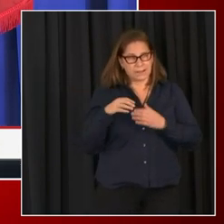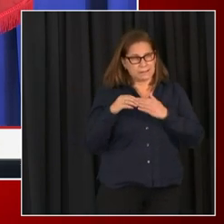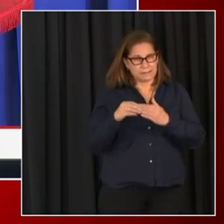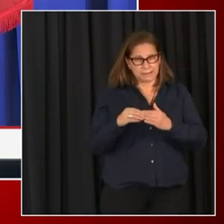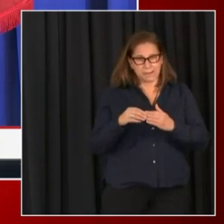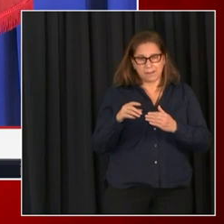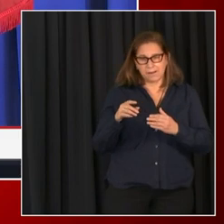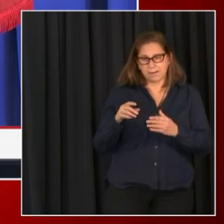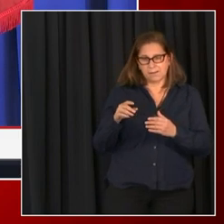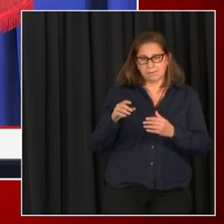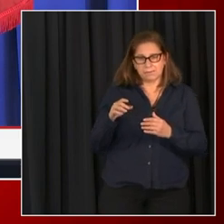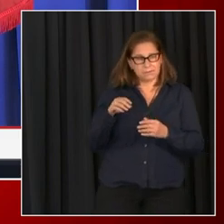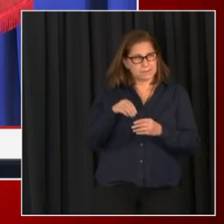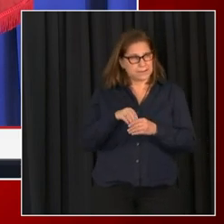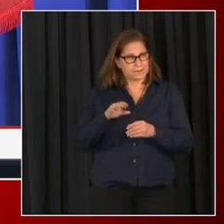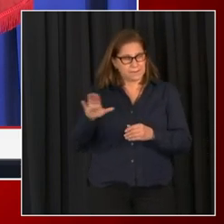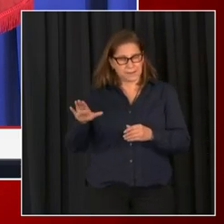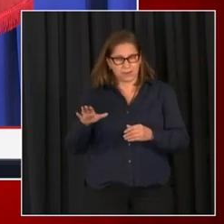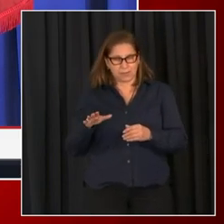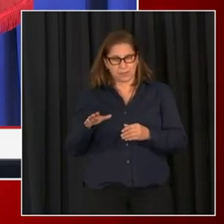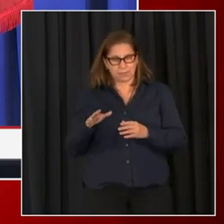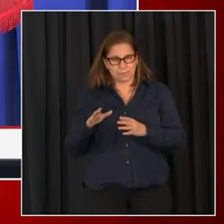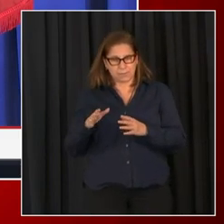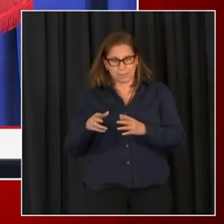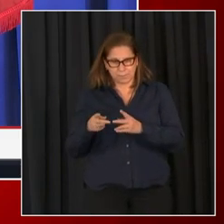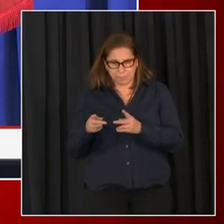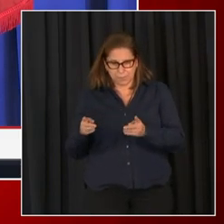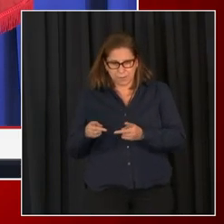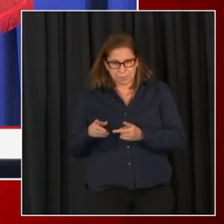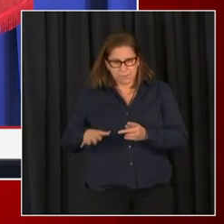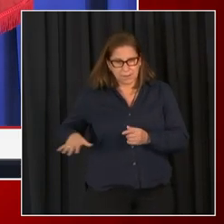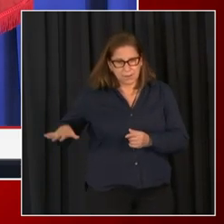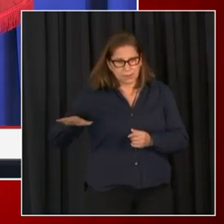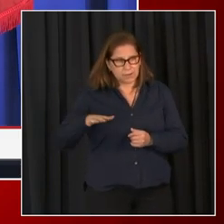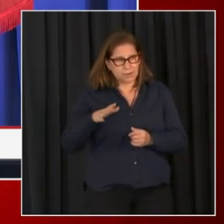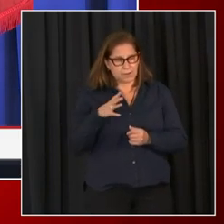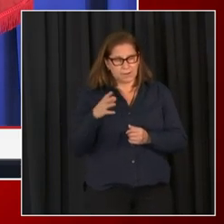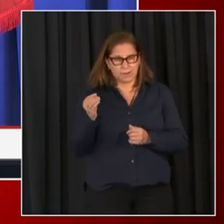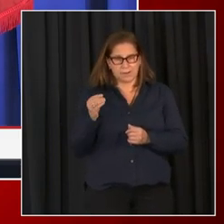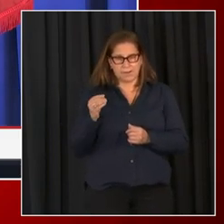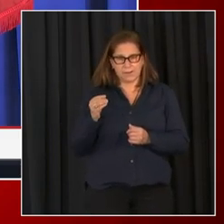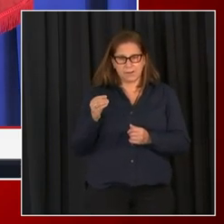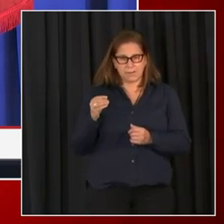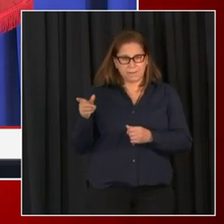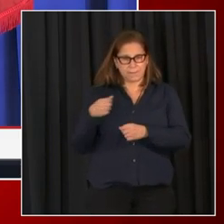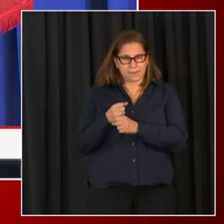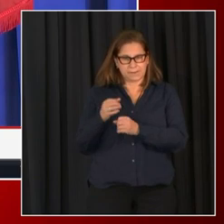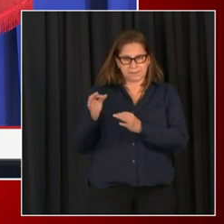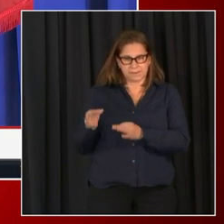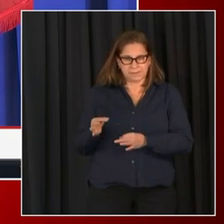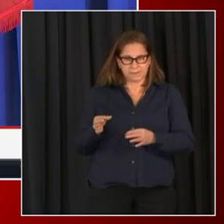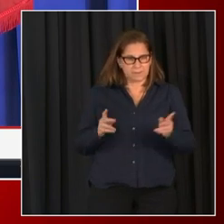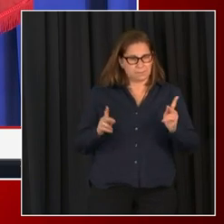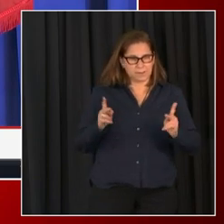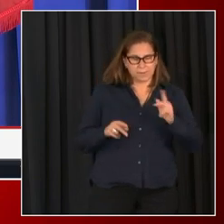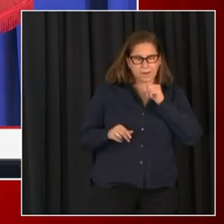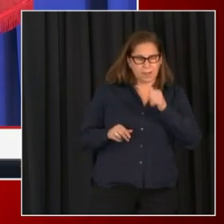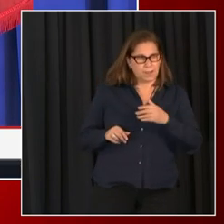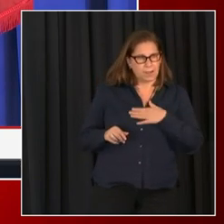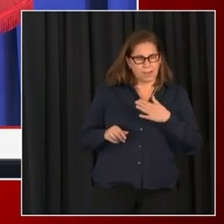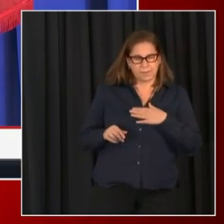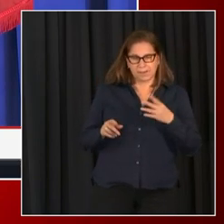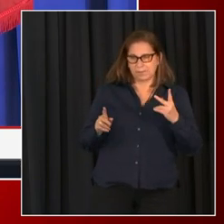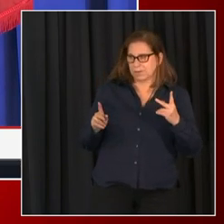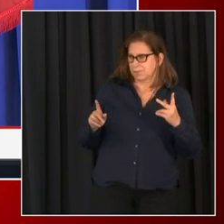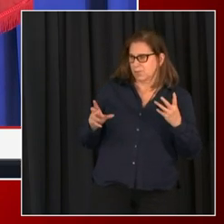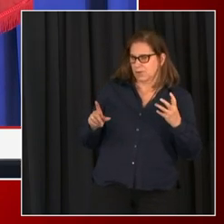positions, sometimes people aren't happy with your decisions, but people who have been duly elected have to make tough